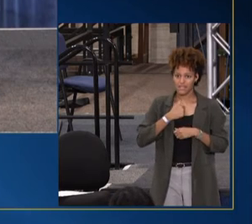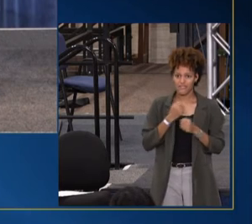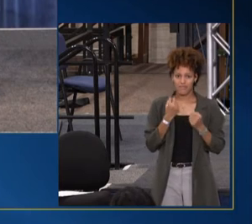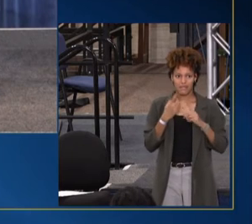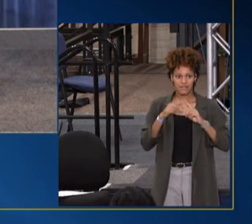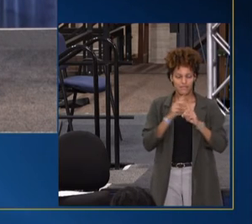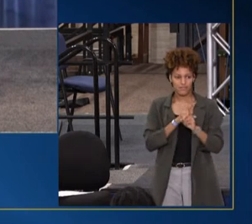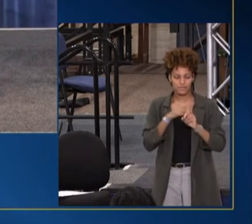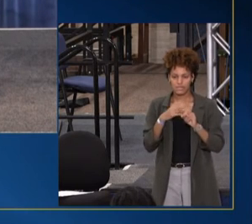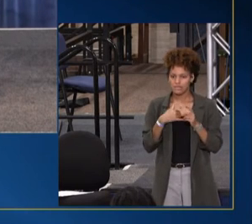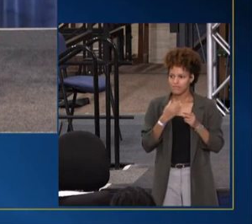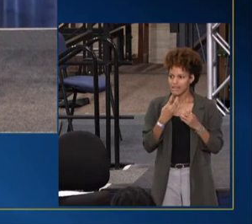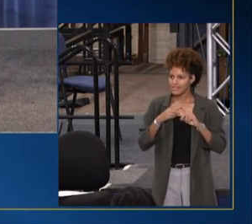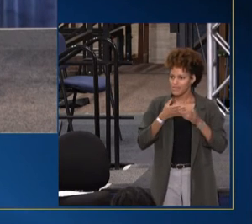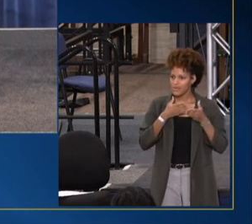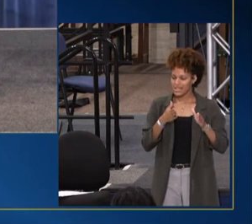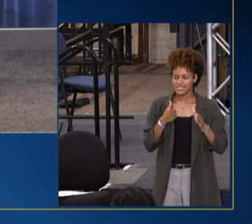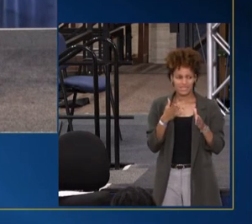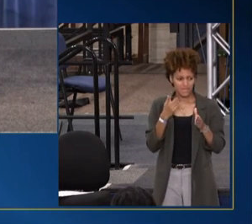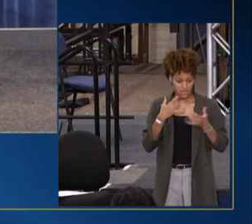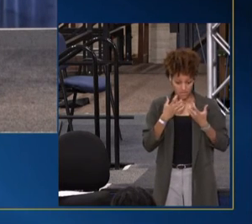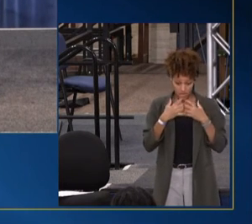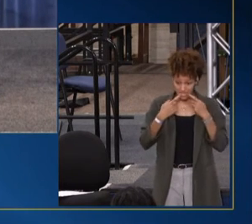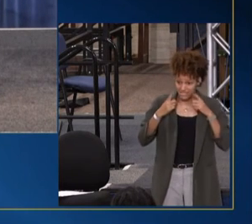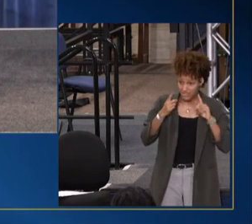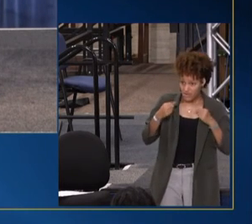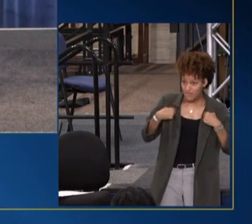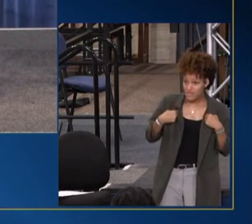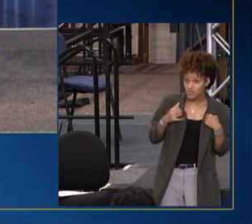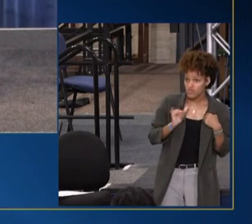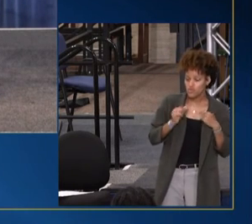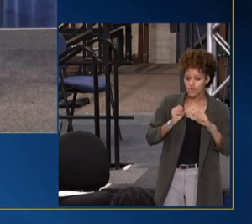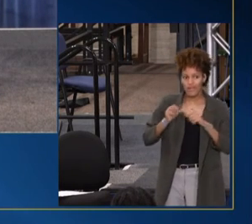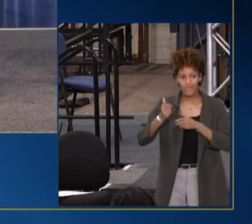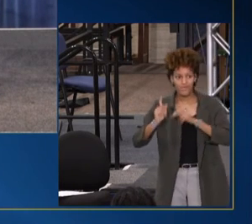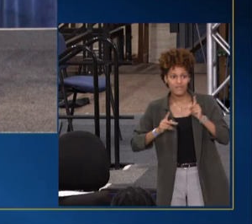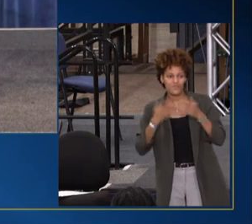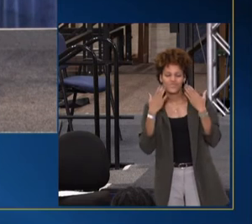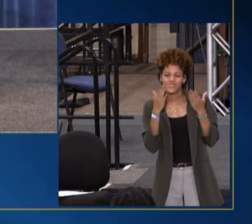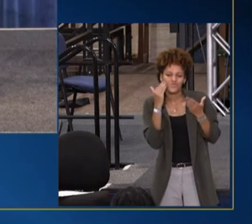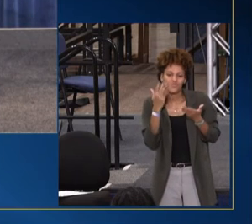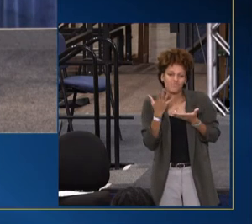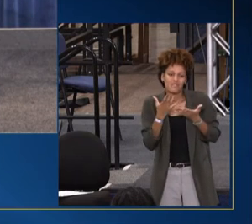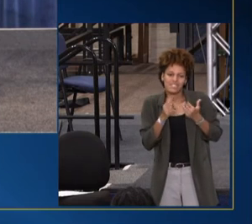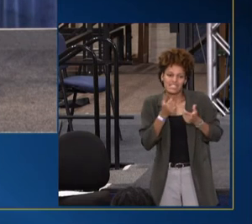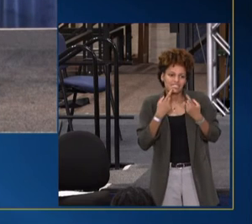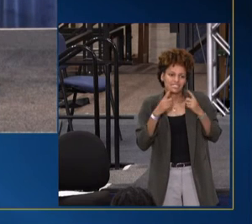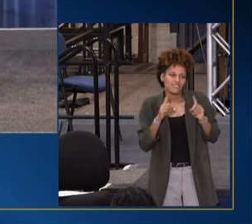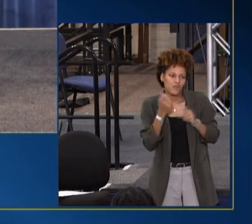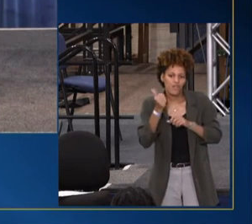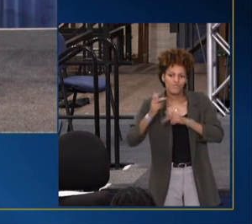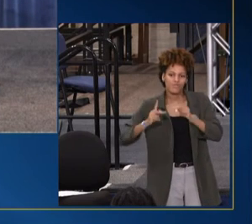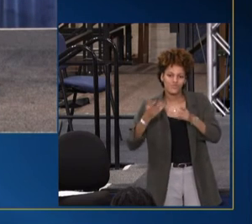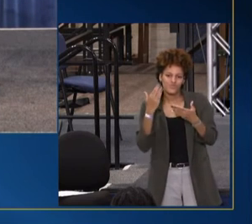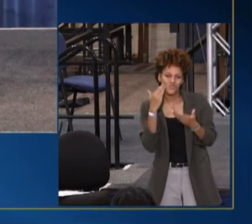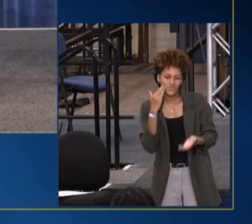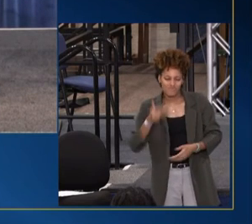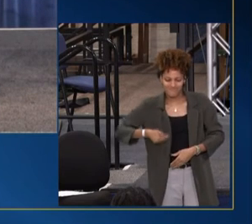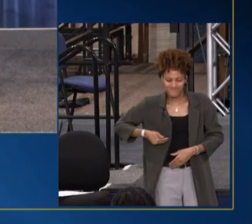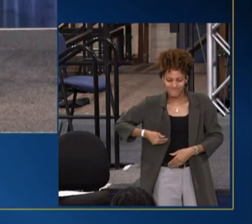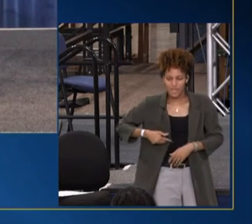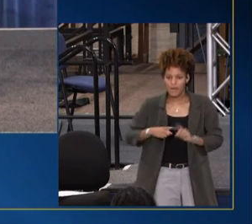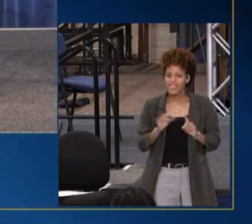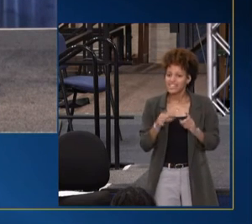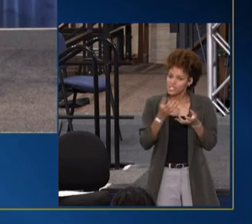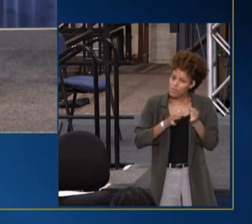up, we didn't know if they would work for us. Or often, we already knew that they didn't. Mm. And so for us, I think that matters